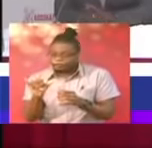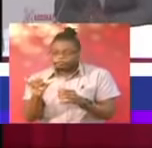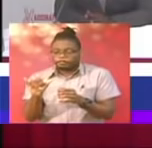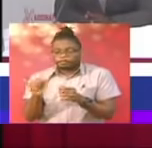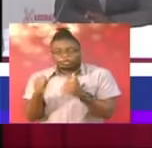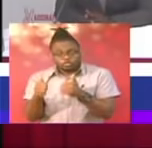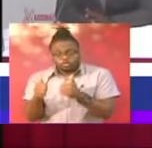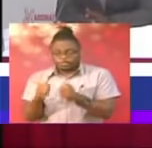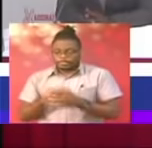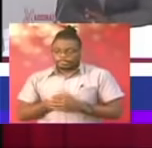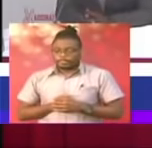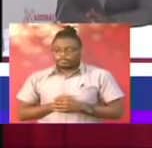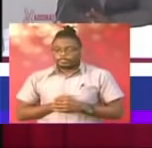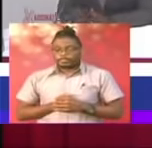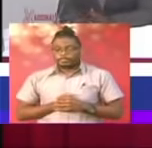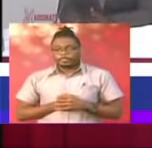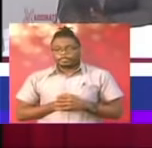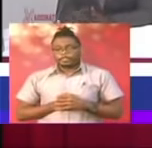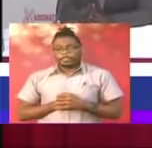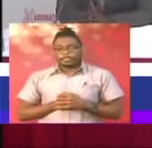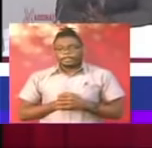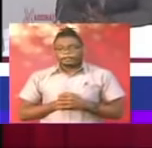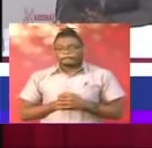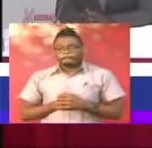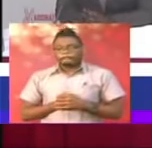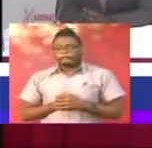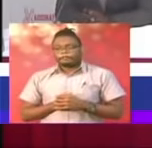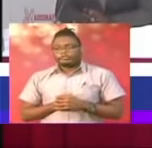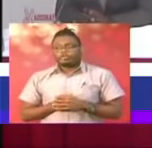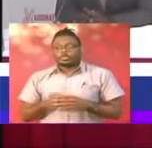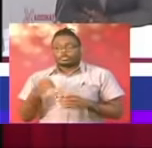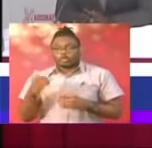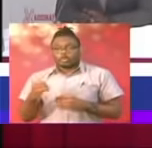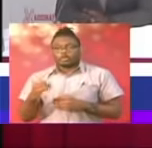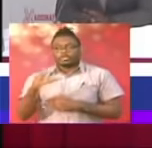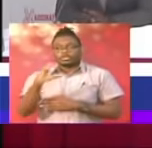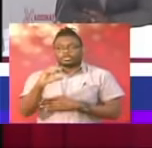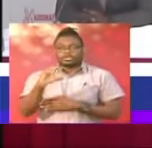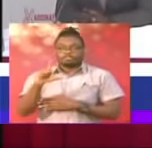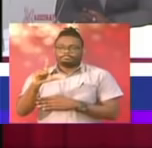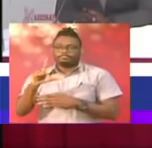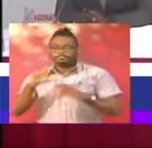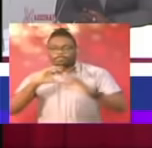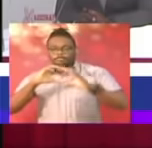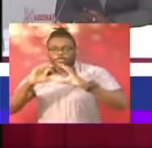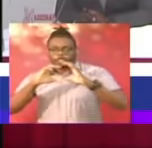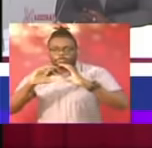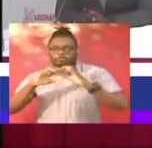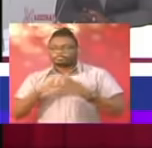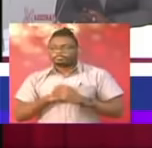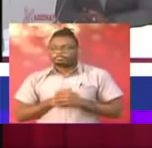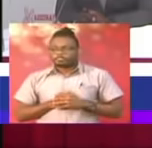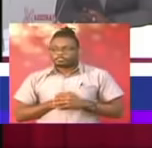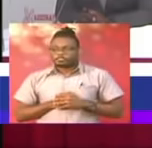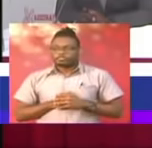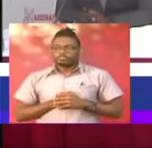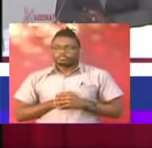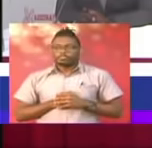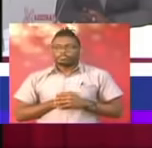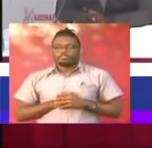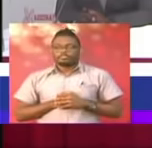Thank you very much, Dr. Hines. We now go to CL Communications. Thank you very much, Dr. Hines. We now go